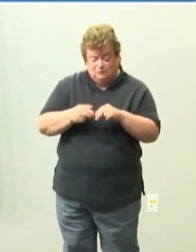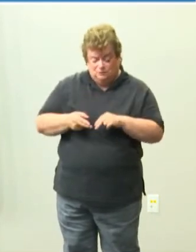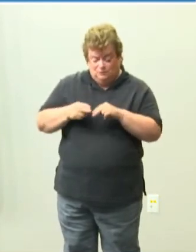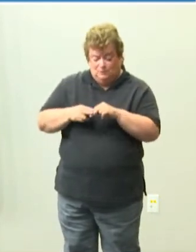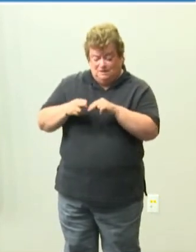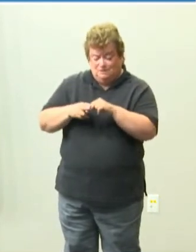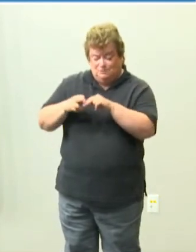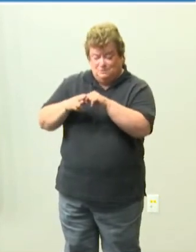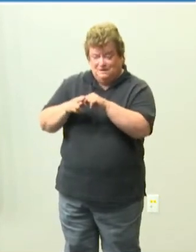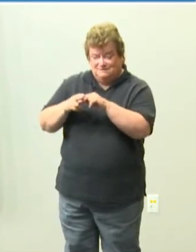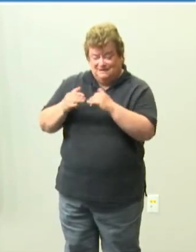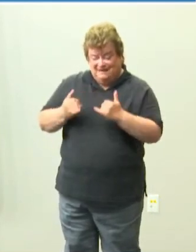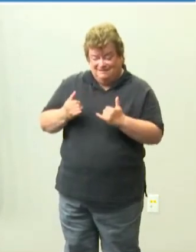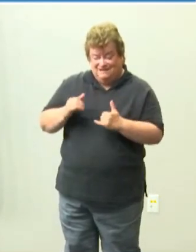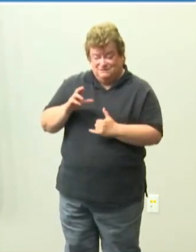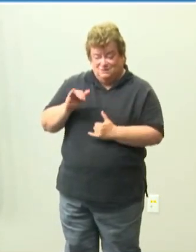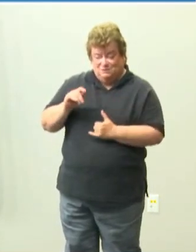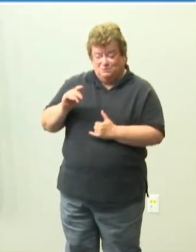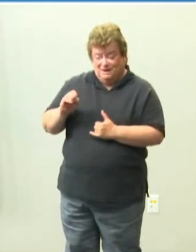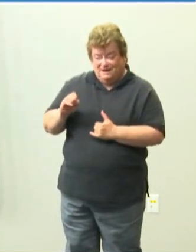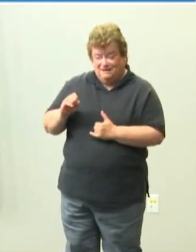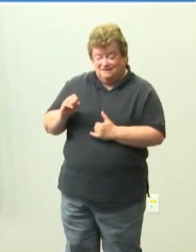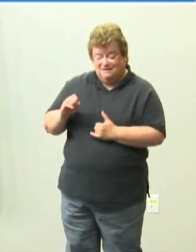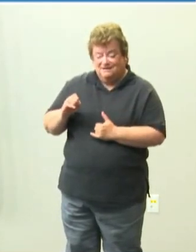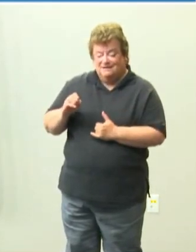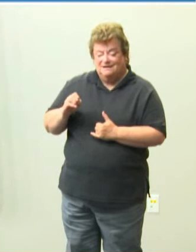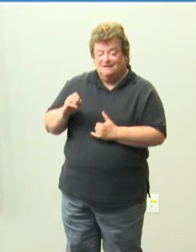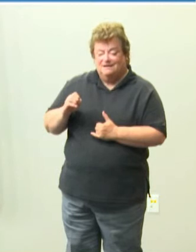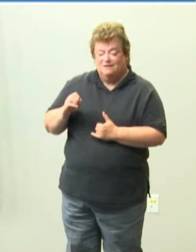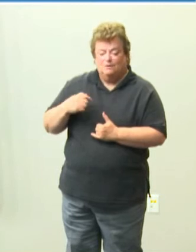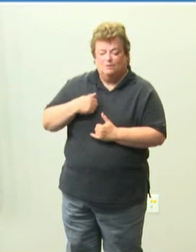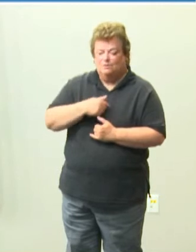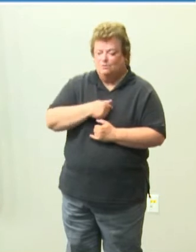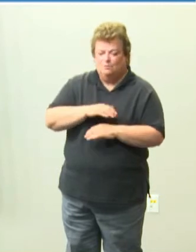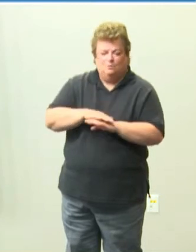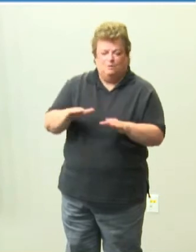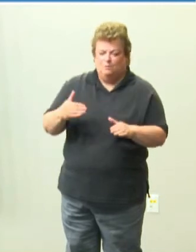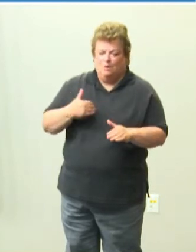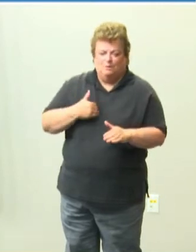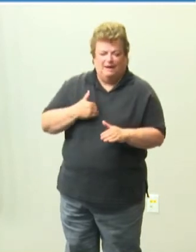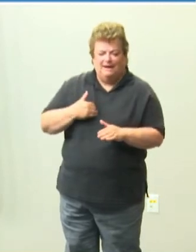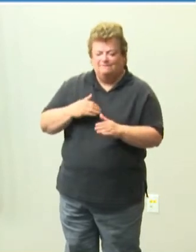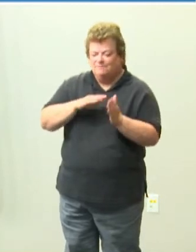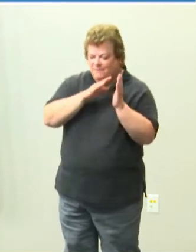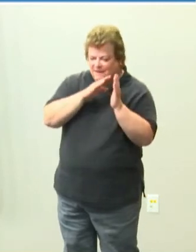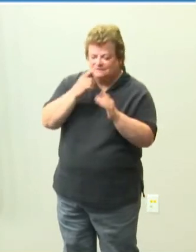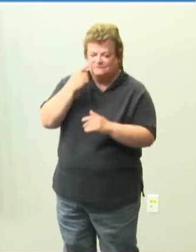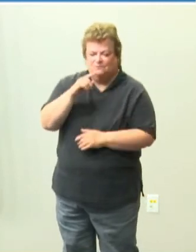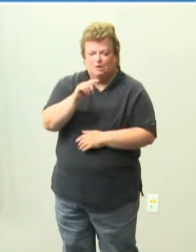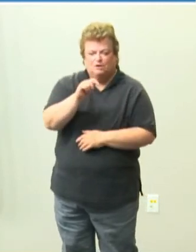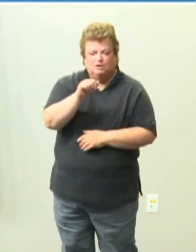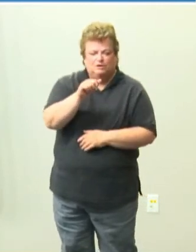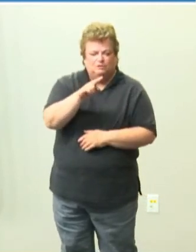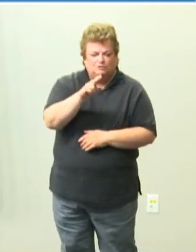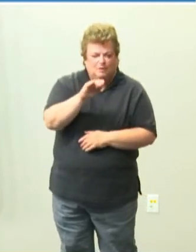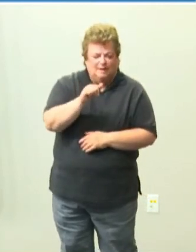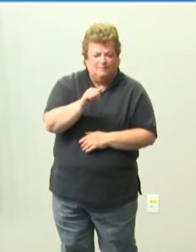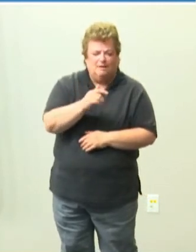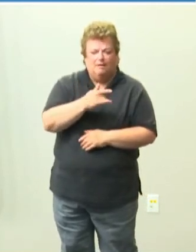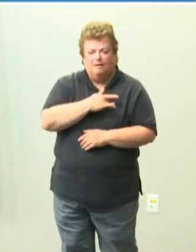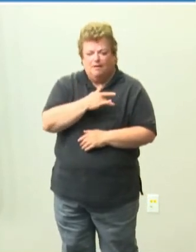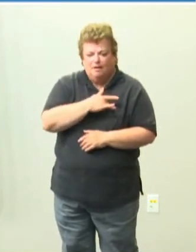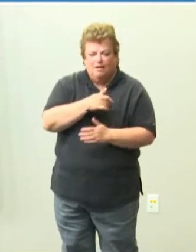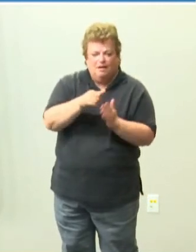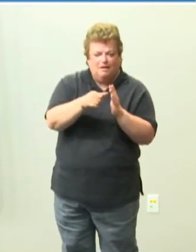current rate with COVID patients in our hospitals, we won't have beds for trauma patients, surgical patients, cardiac